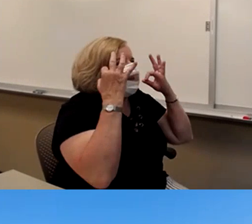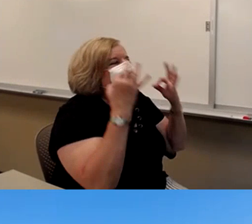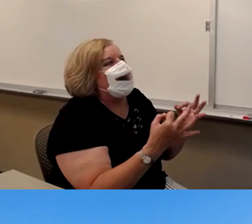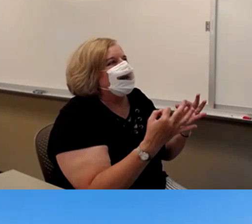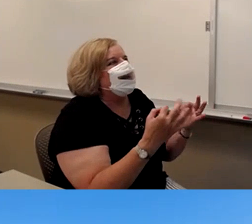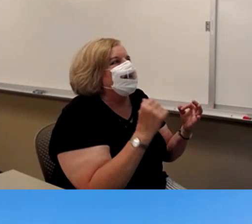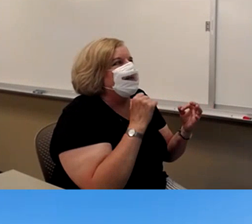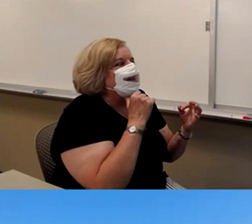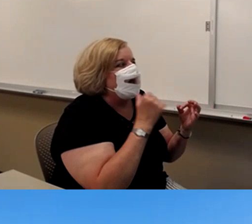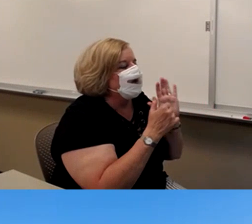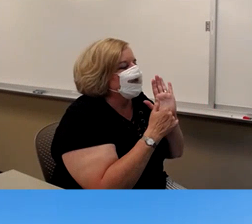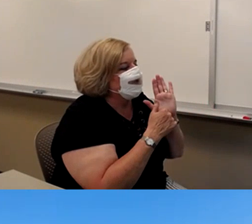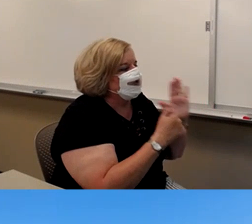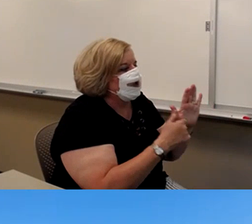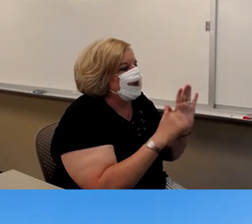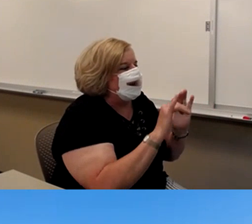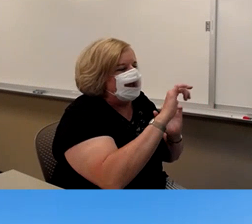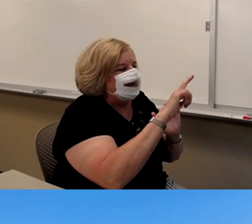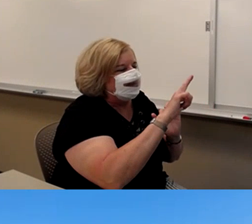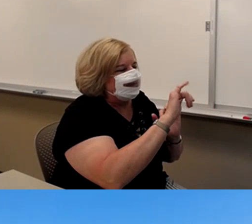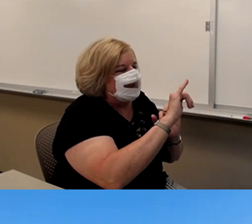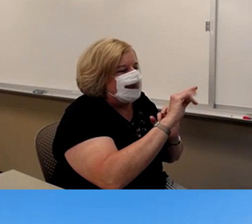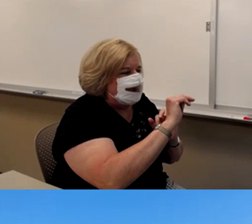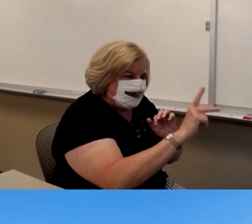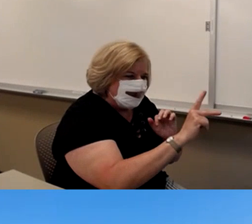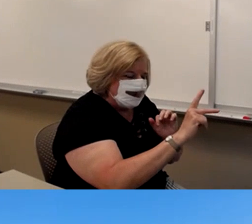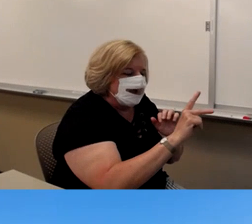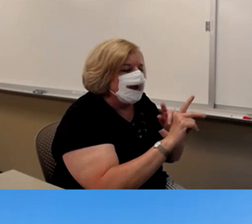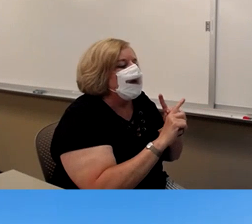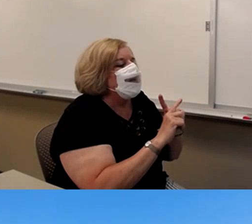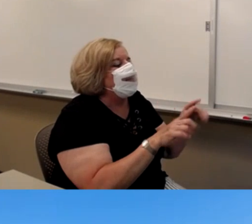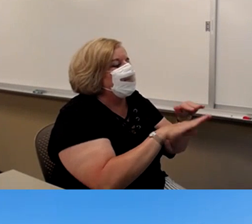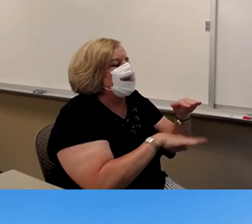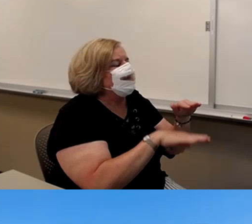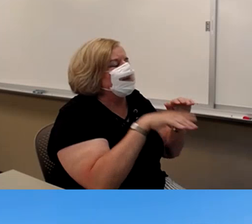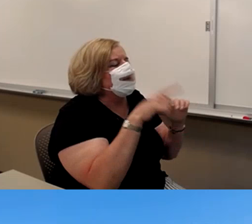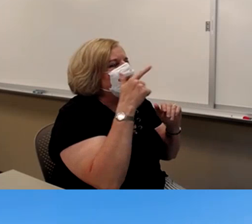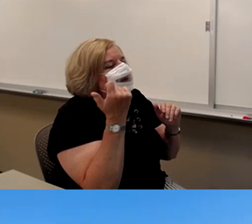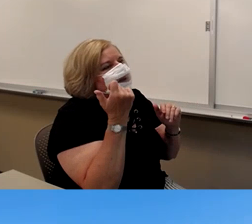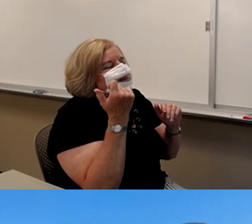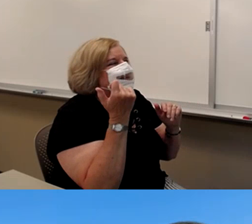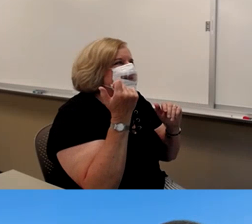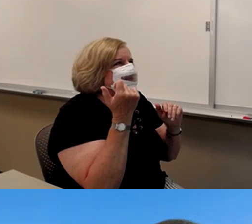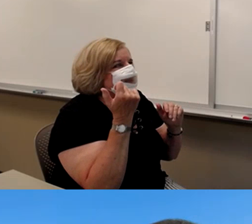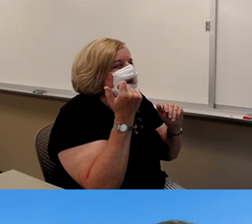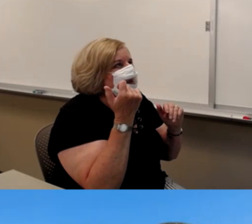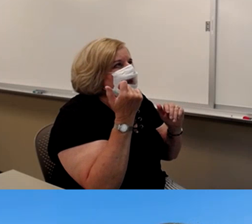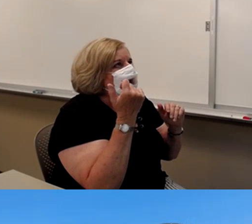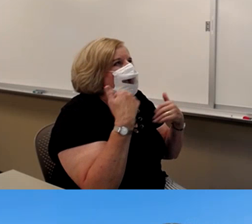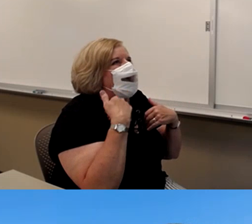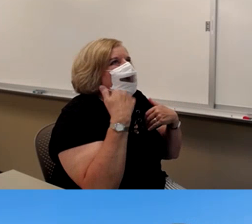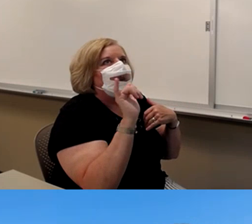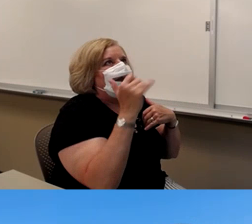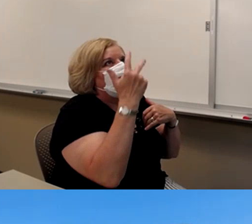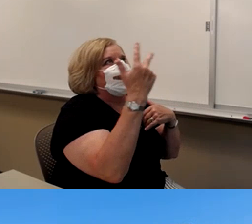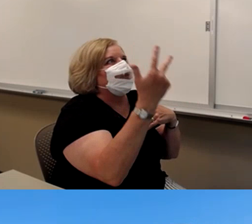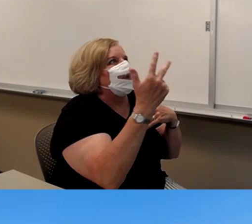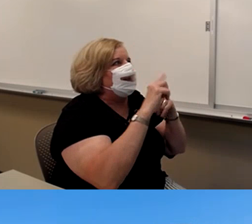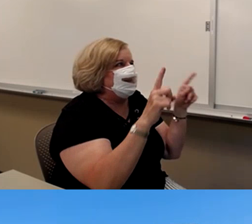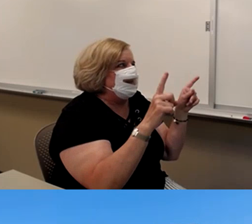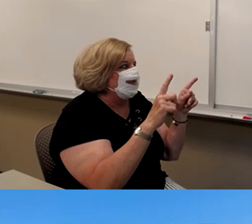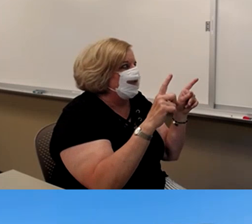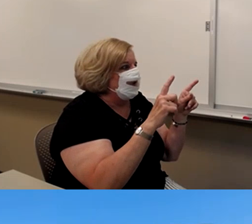a link. Like, it recommended that. But basically, because I have, like, three different